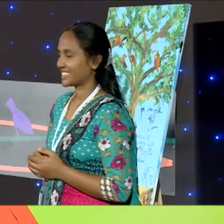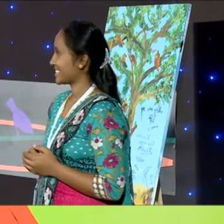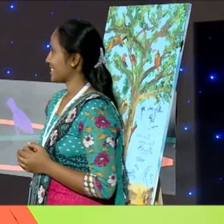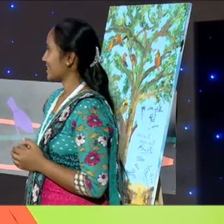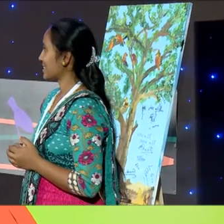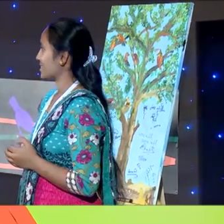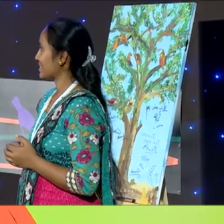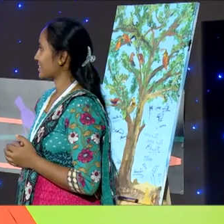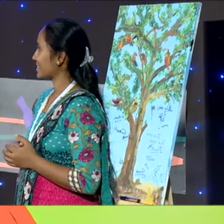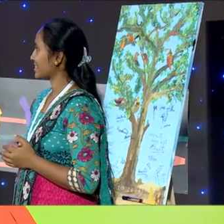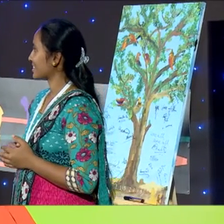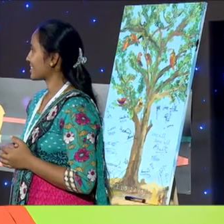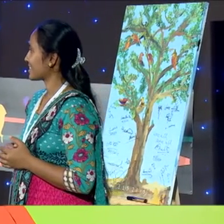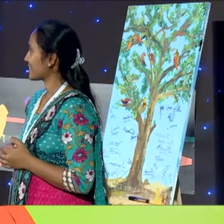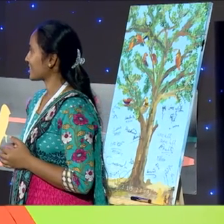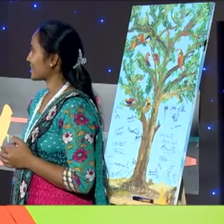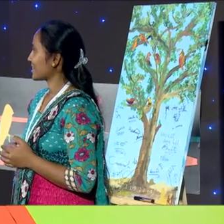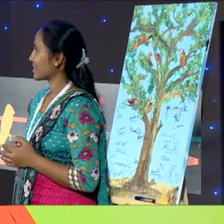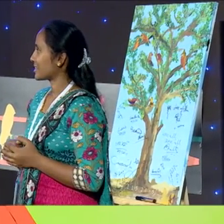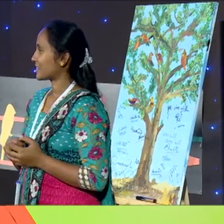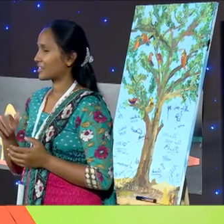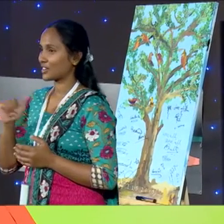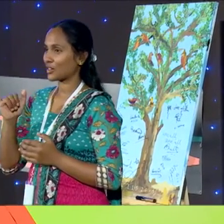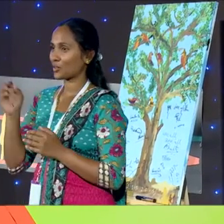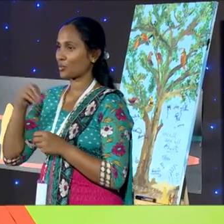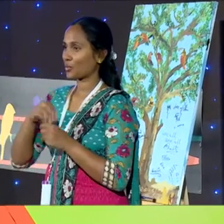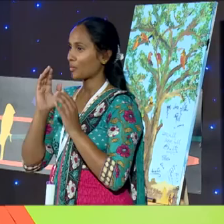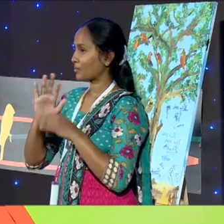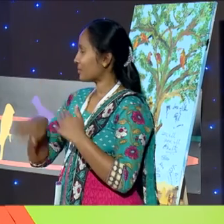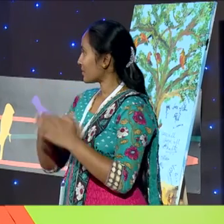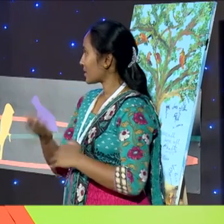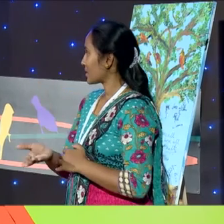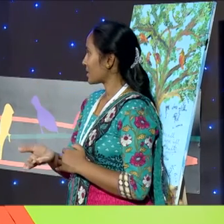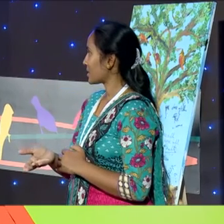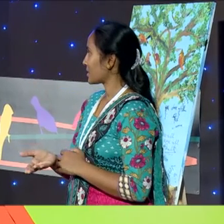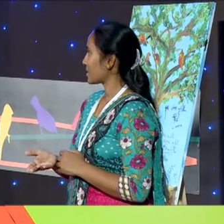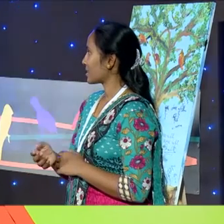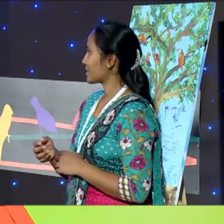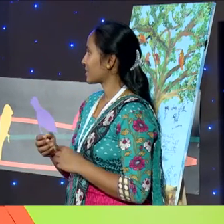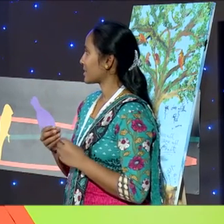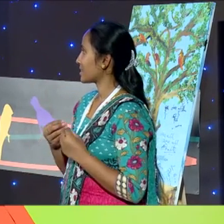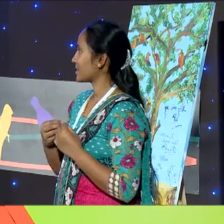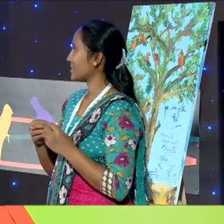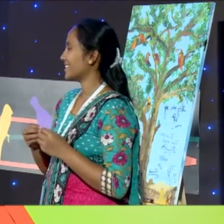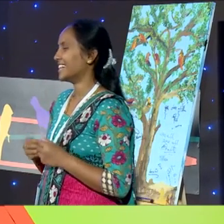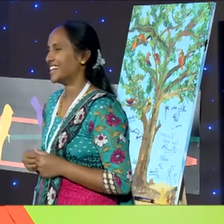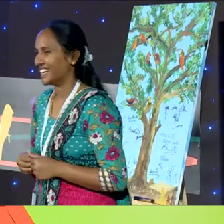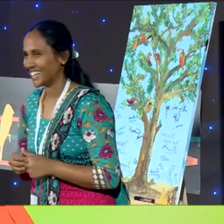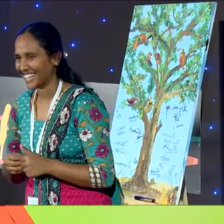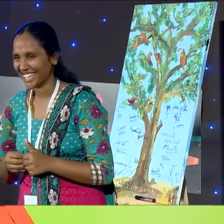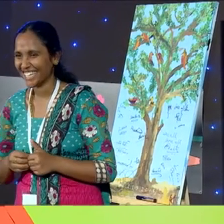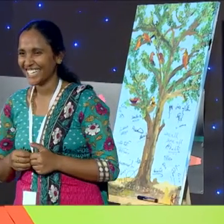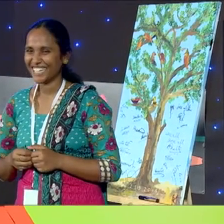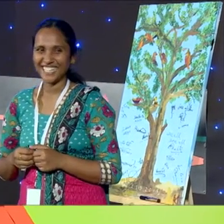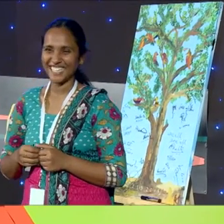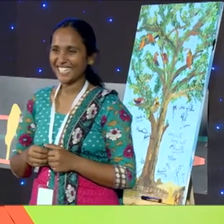mean, somewhere along the line, we are also into conservation after trying to sell everybody soap.